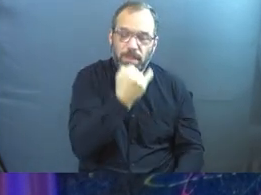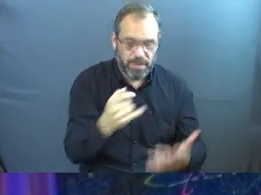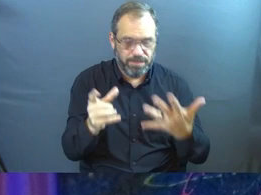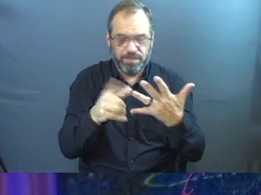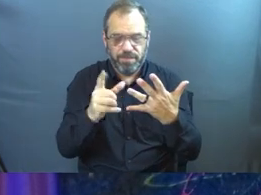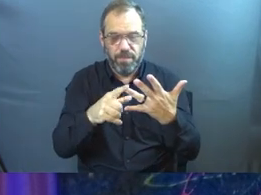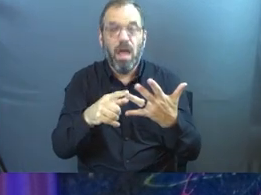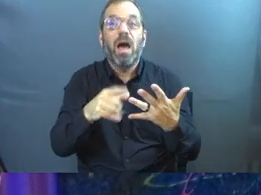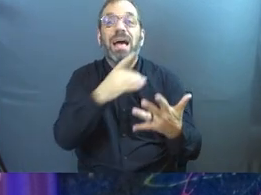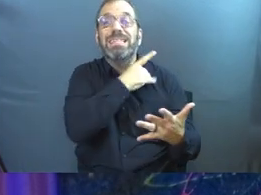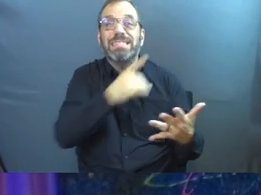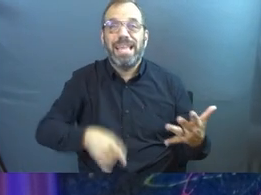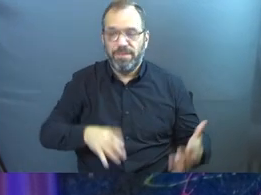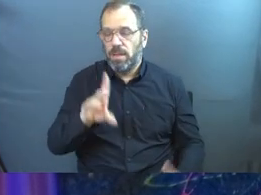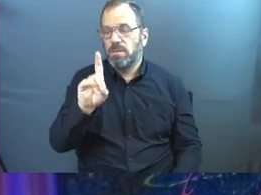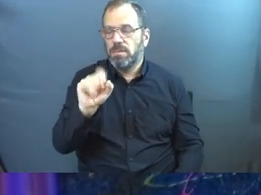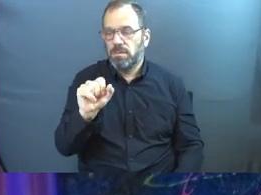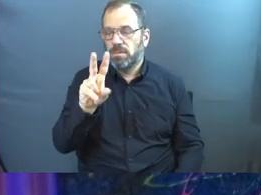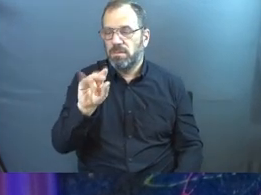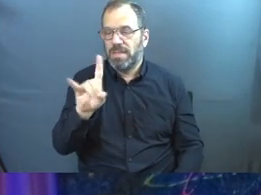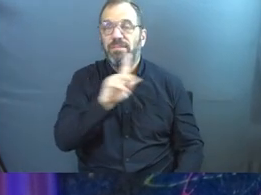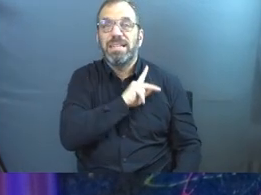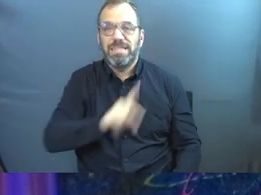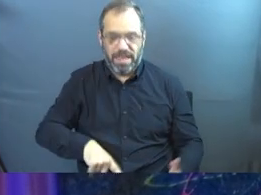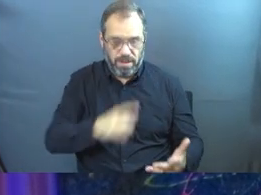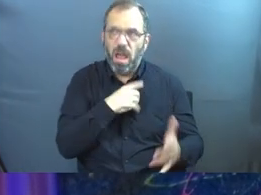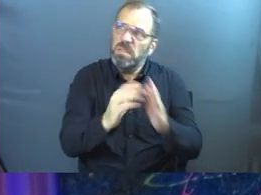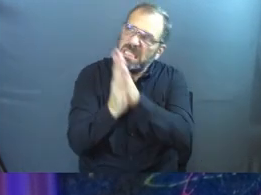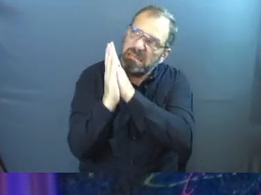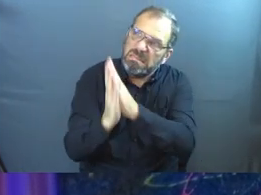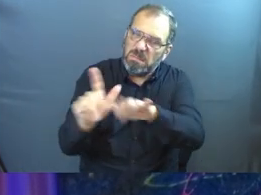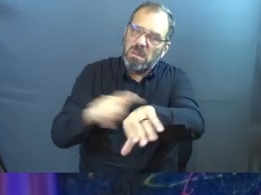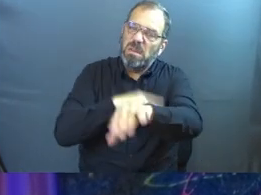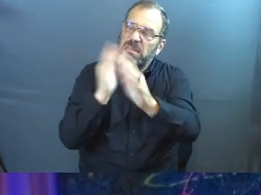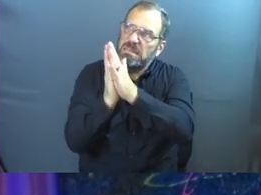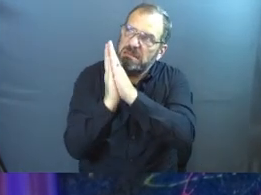Next one's David. God, I've prayed so long and you don't seem to care.